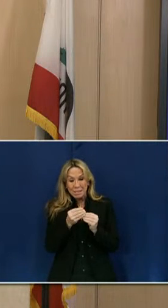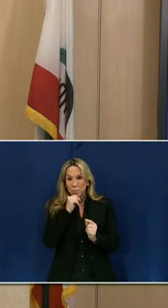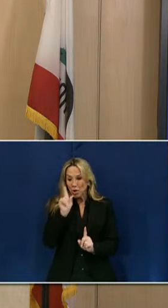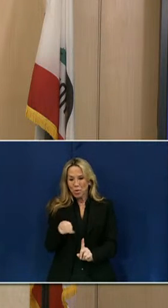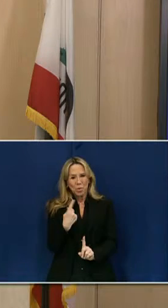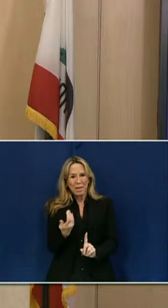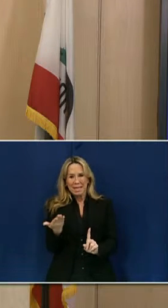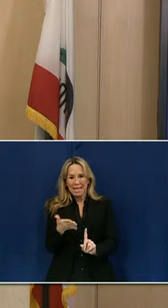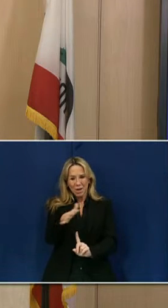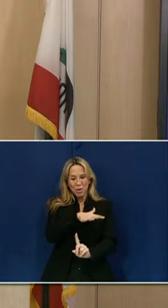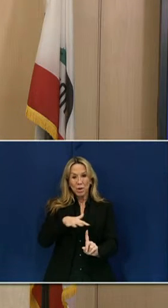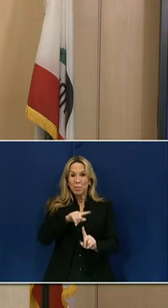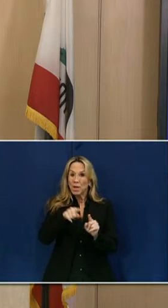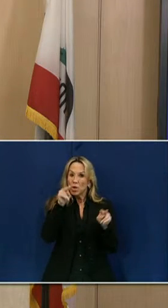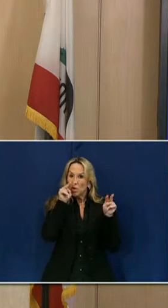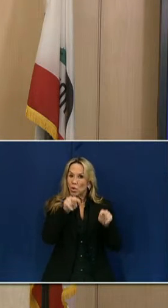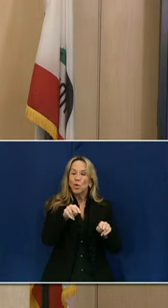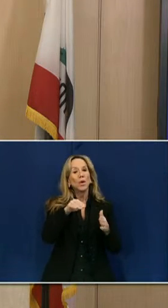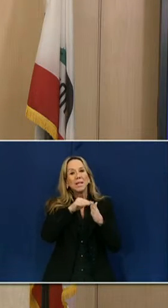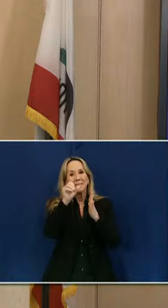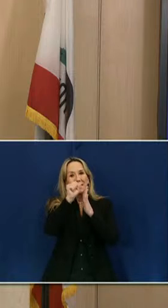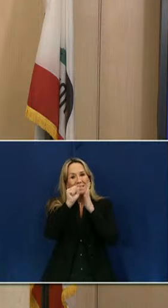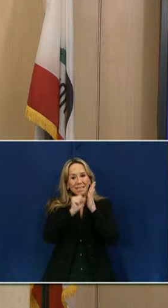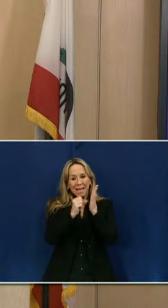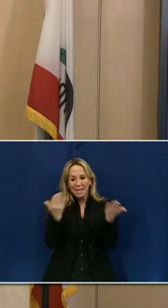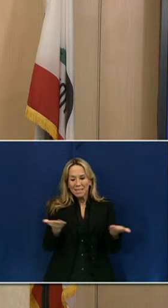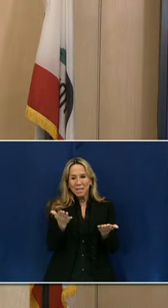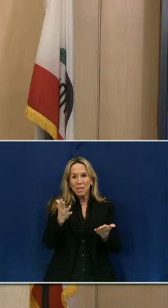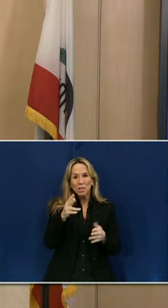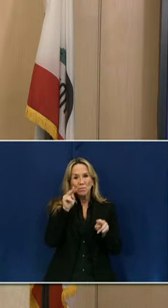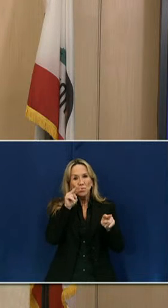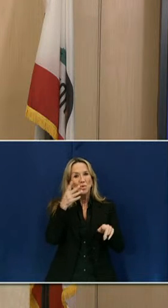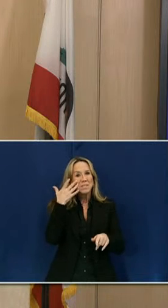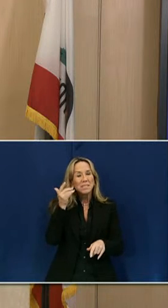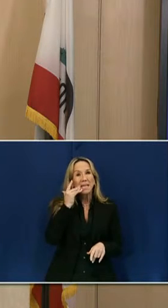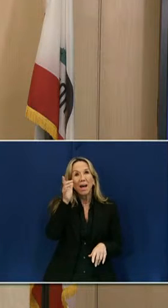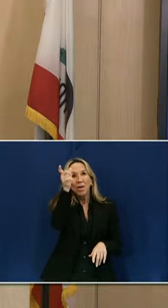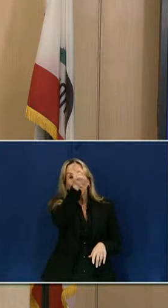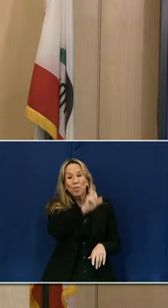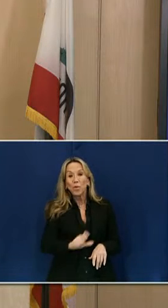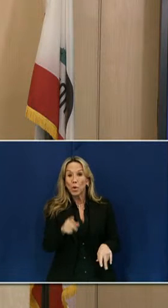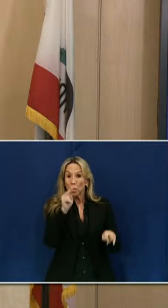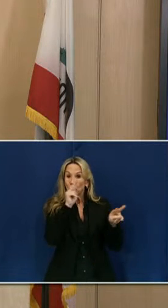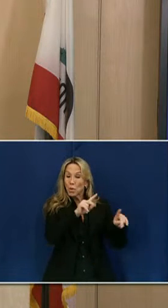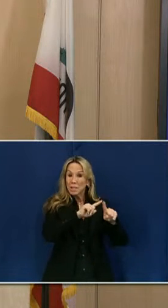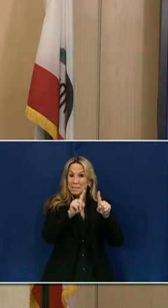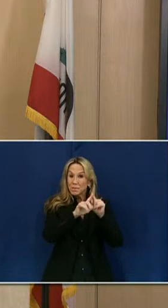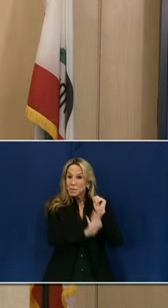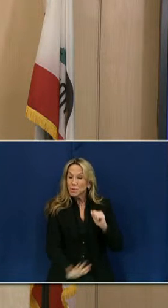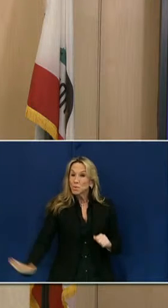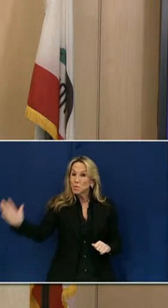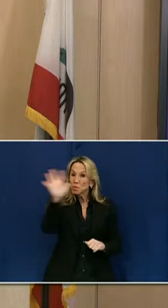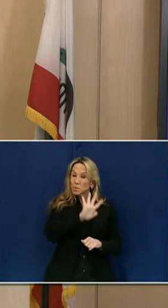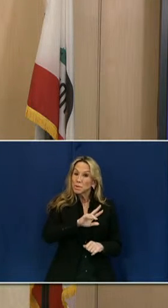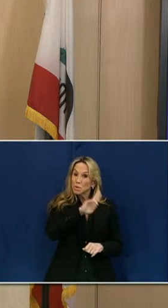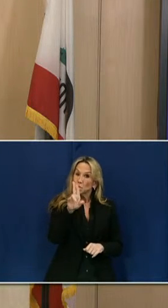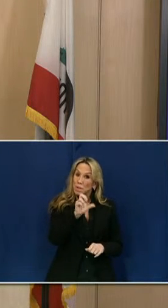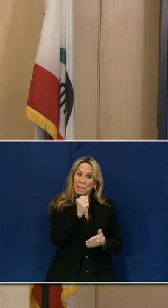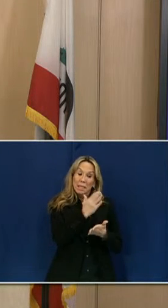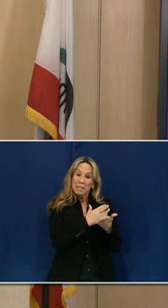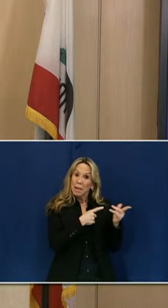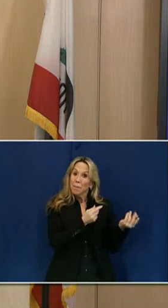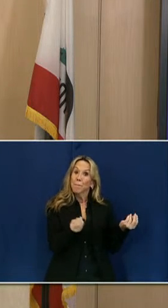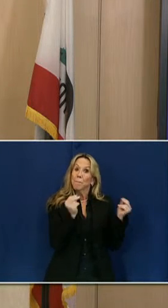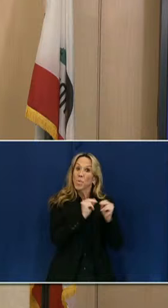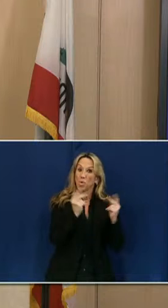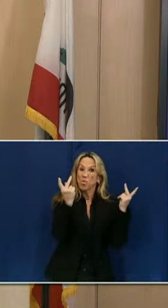but all we have to do is look around the state of California and look around the country at places that were in a little bit worse circumstances than us, that did